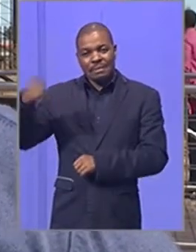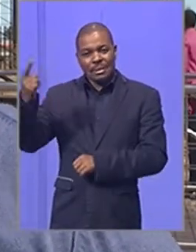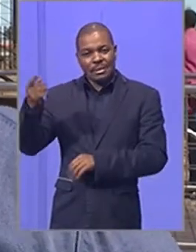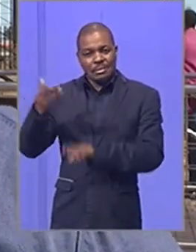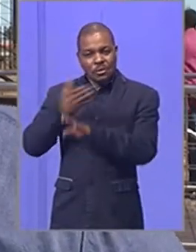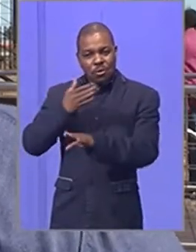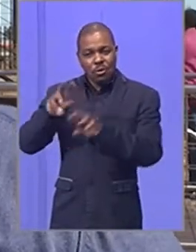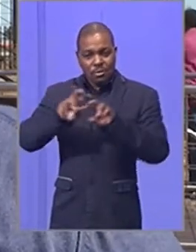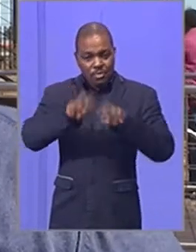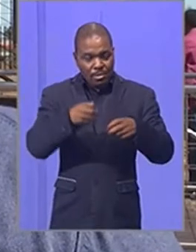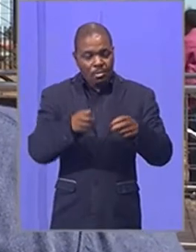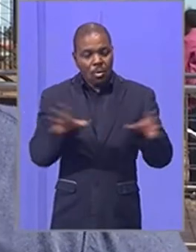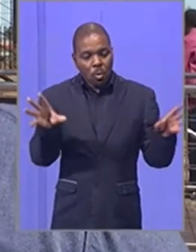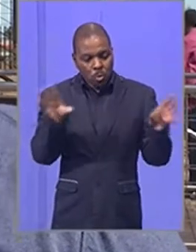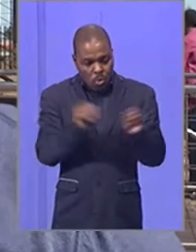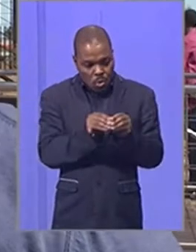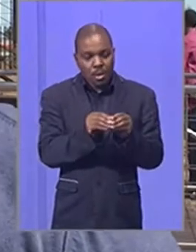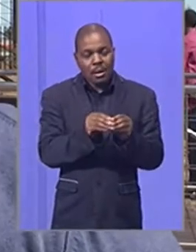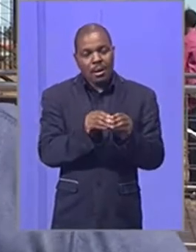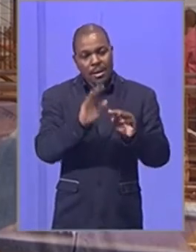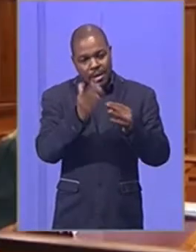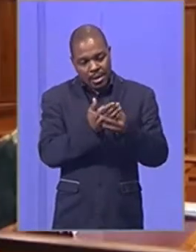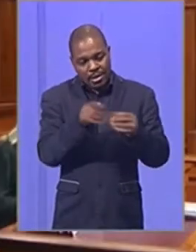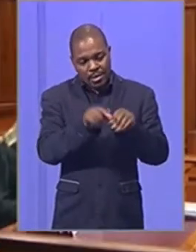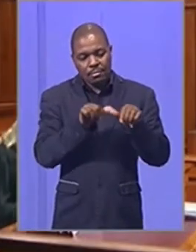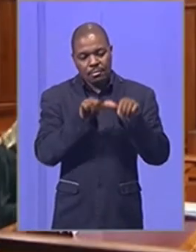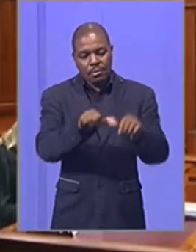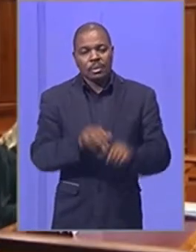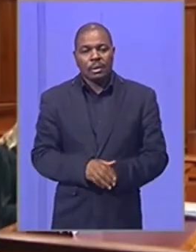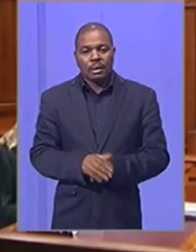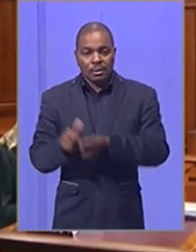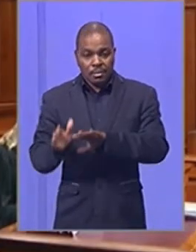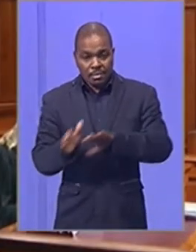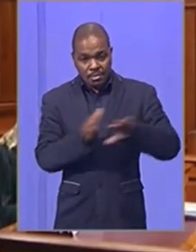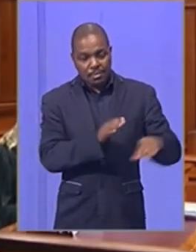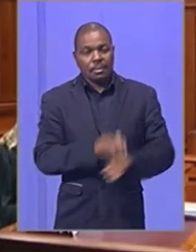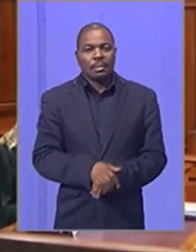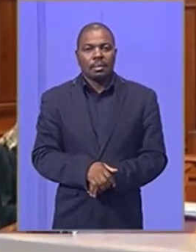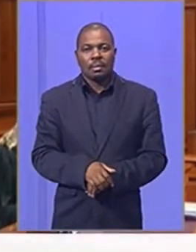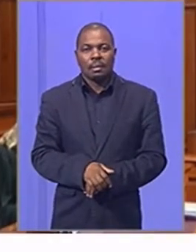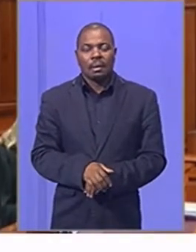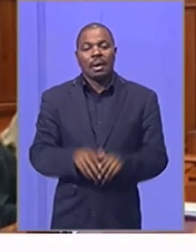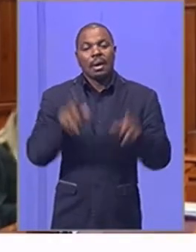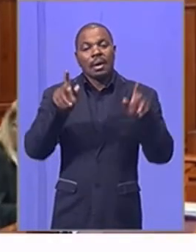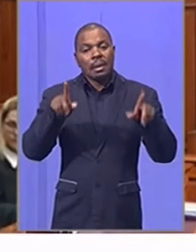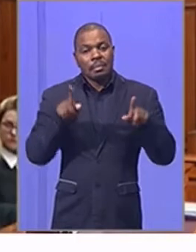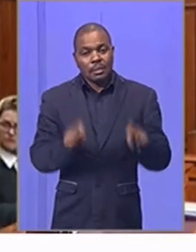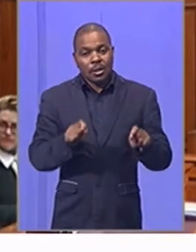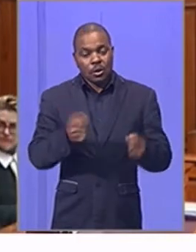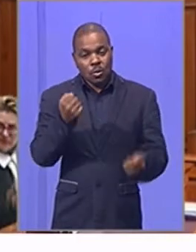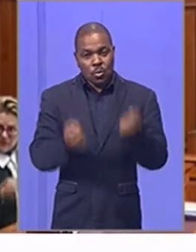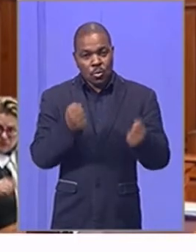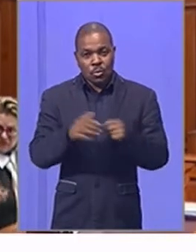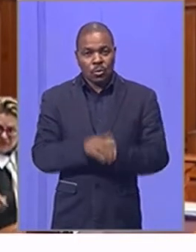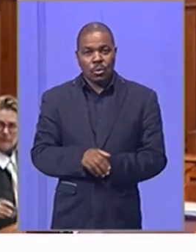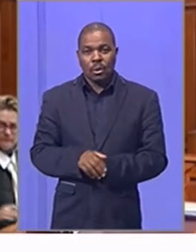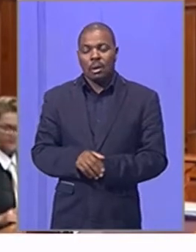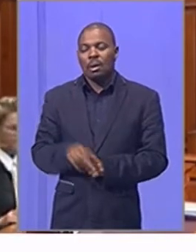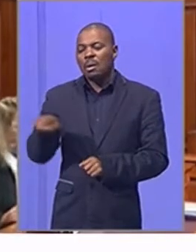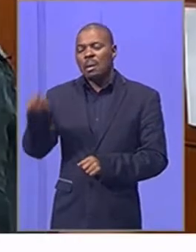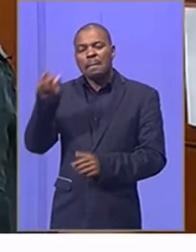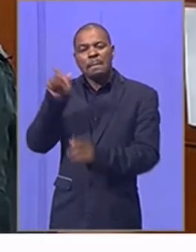peto re tsebe ho di kopanya hantle ha di ya pele. Ha re leba lekgotleng le phameng la dinyewe la Cape Town maqwetha a mmelelwa